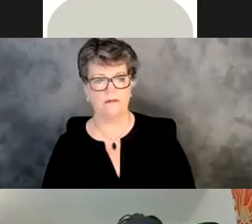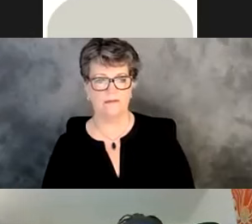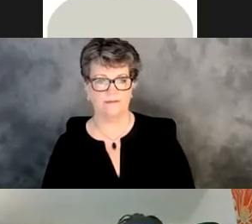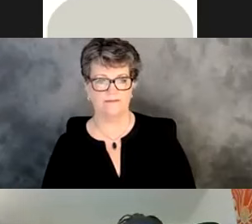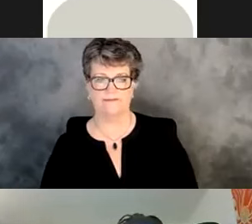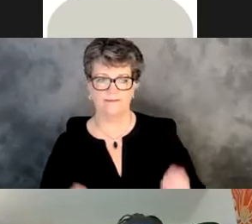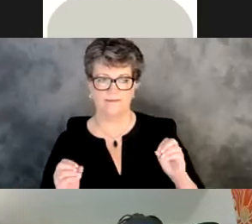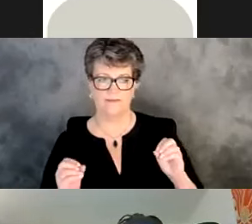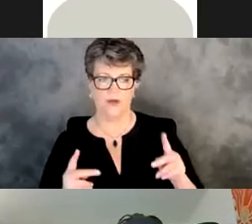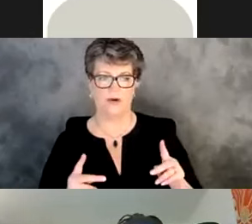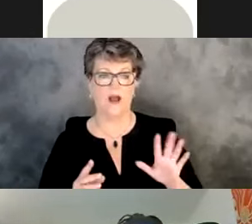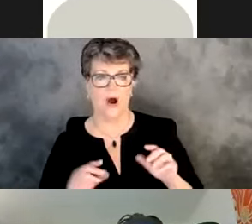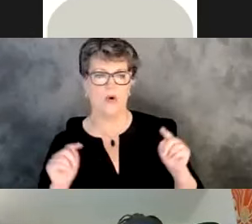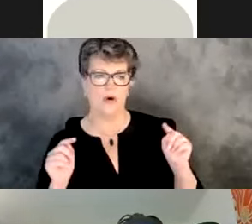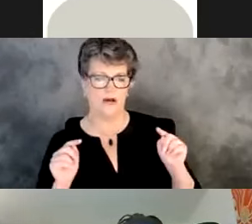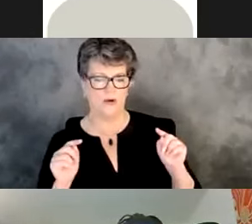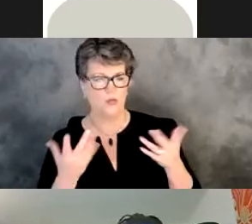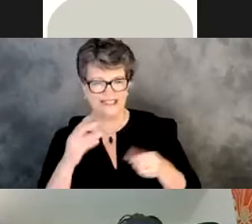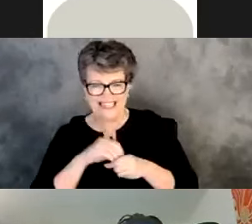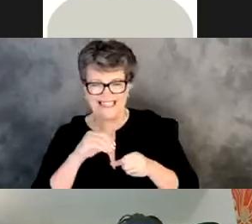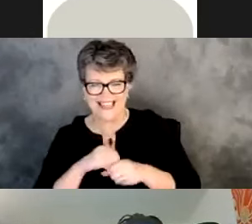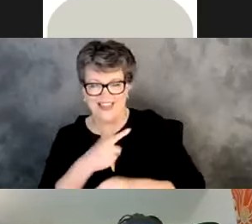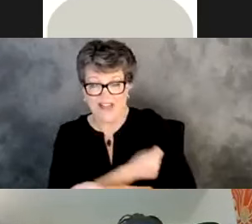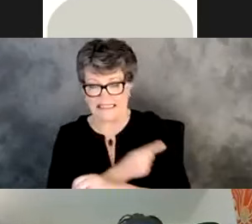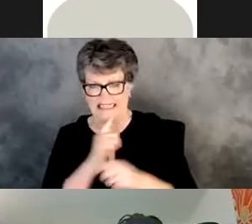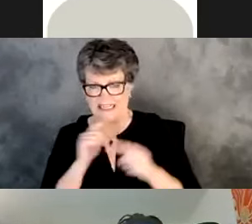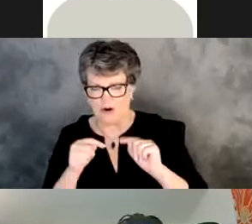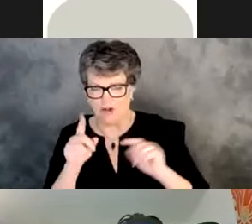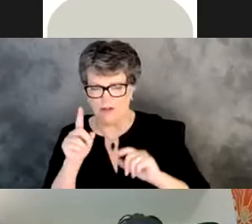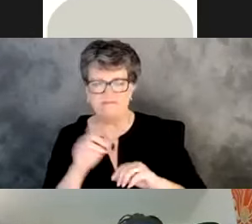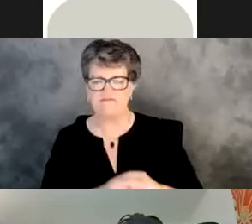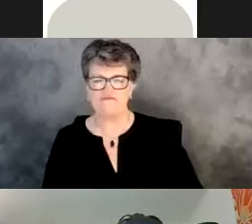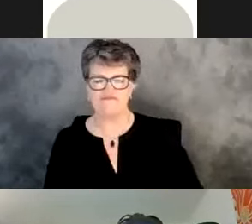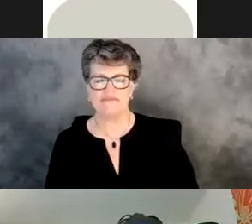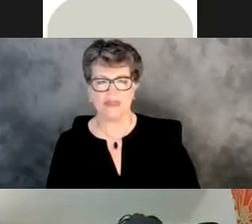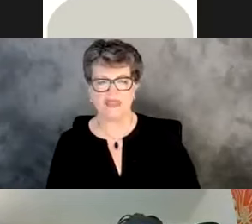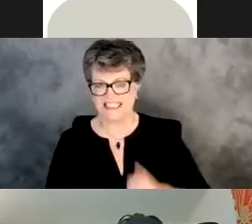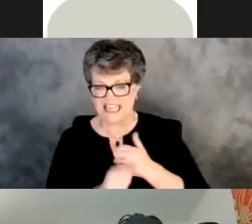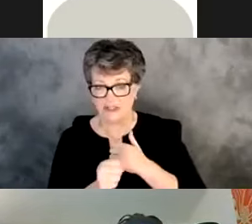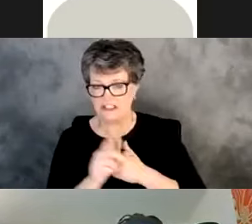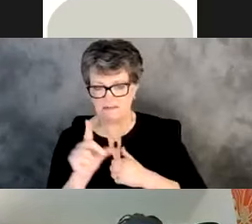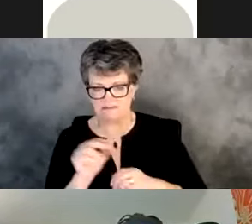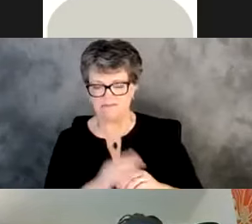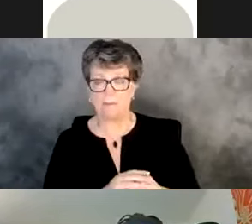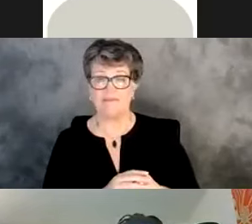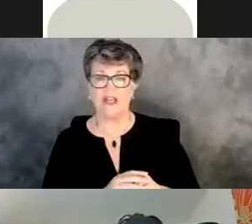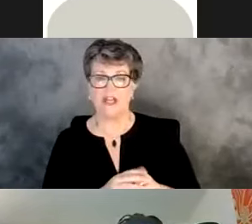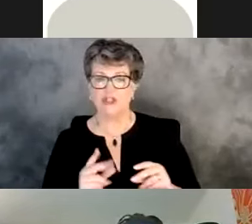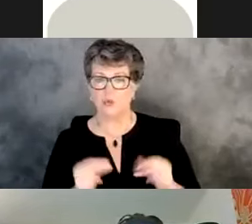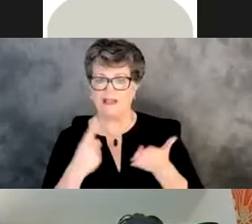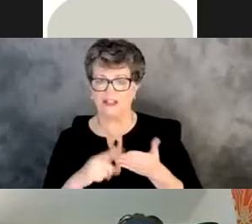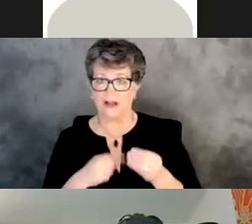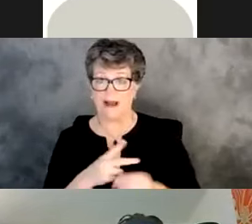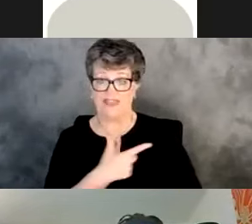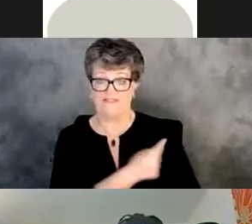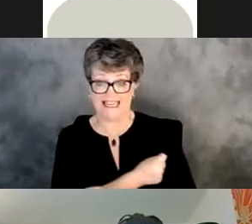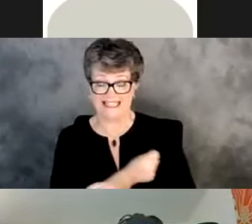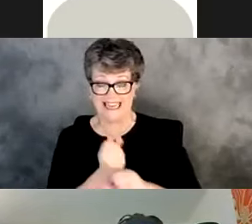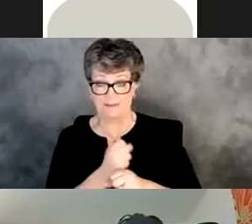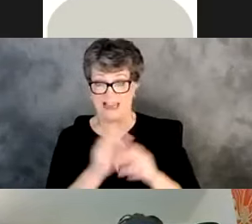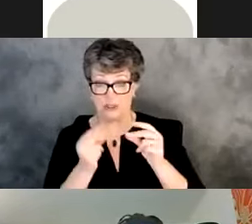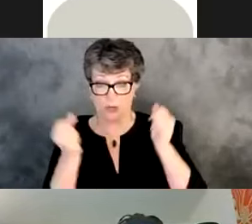Okay, oh, the harmful ingredients is next. Okay, so quickly, let's talk about the vaccine being made too